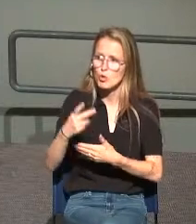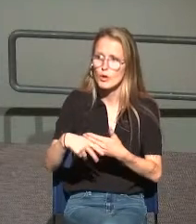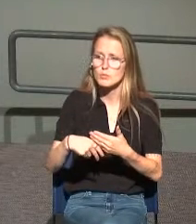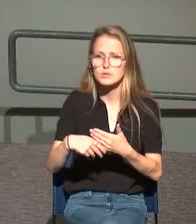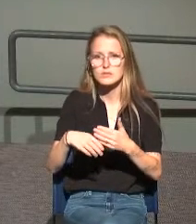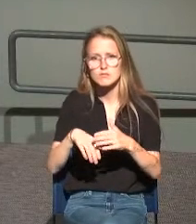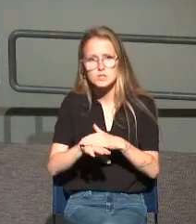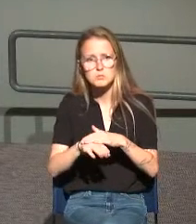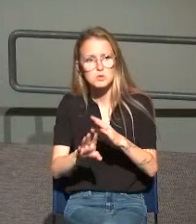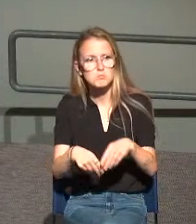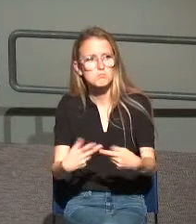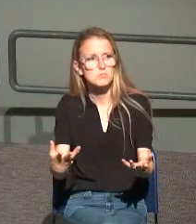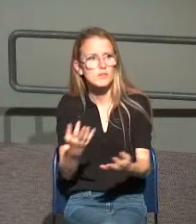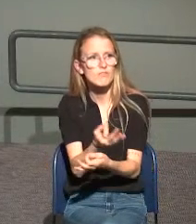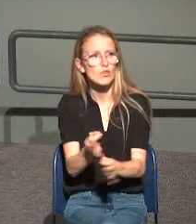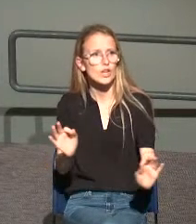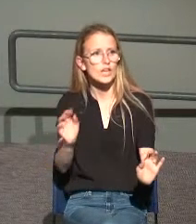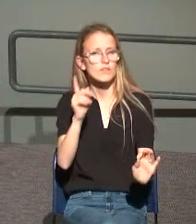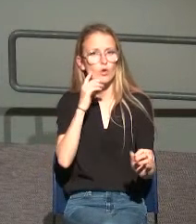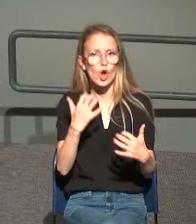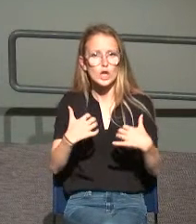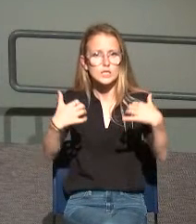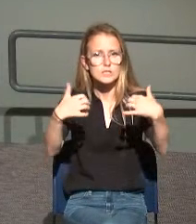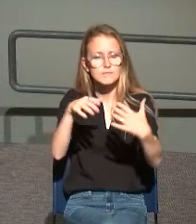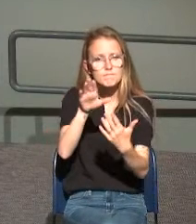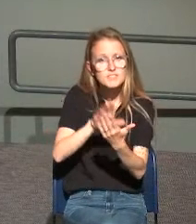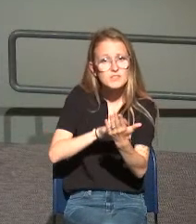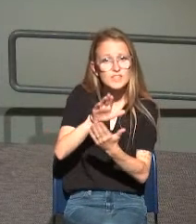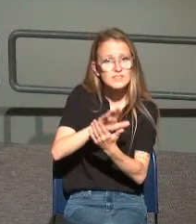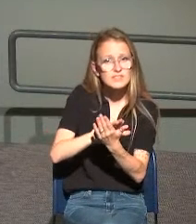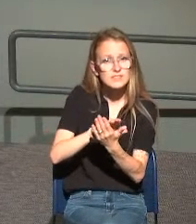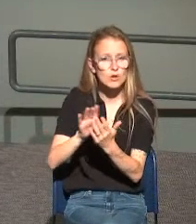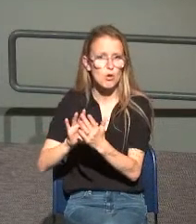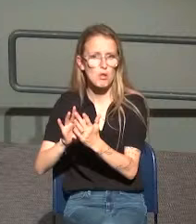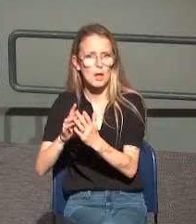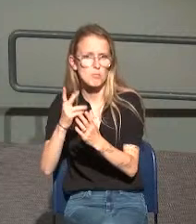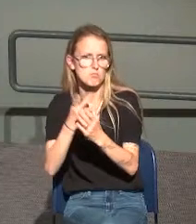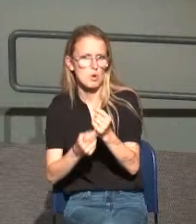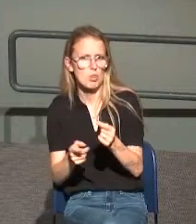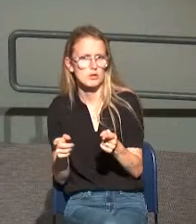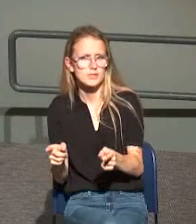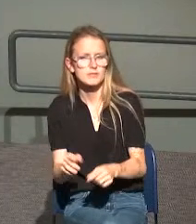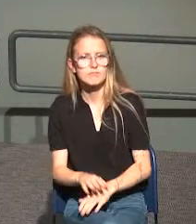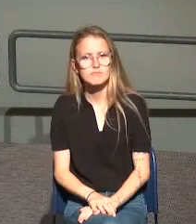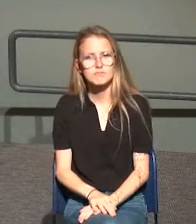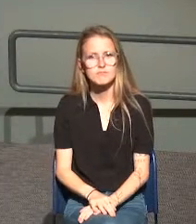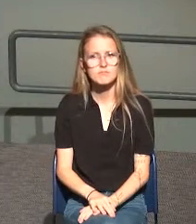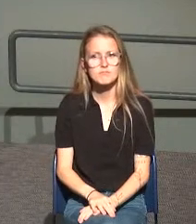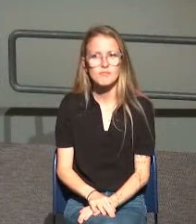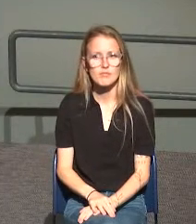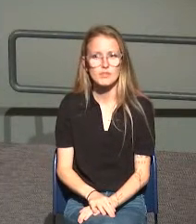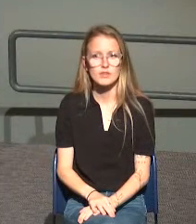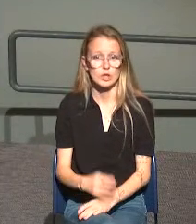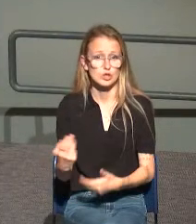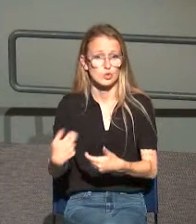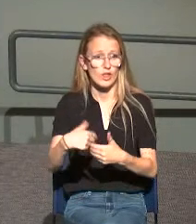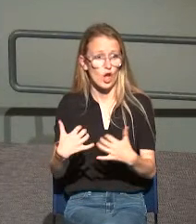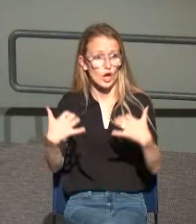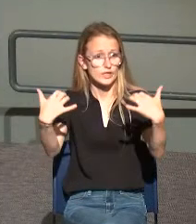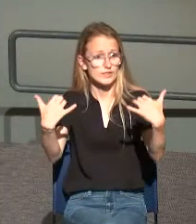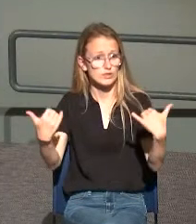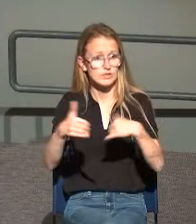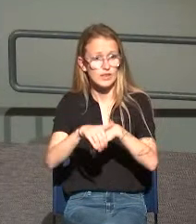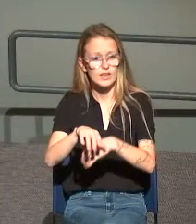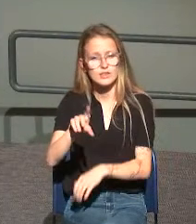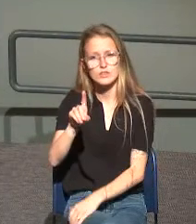of charge to audiences both in person and online. Joining us in the audience tonight are Darby Becker